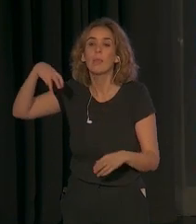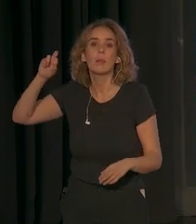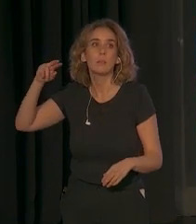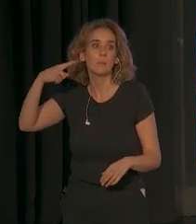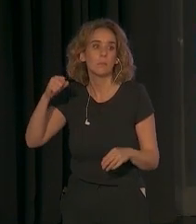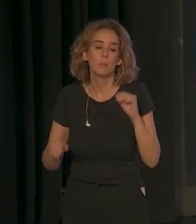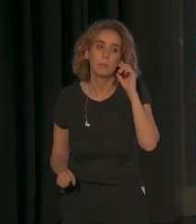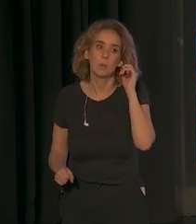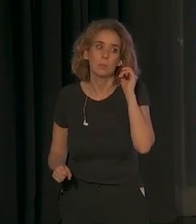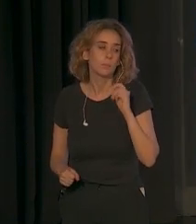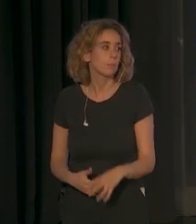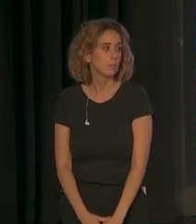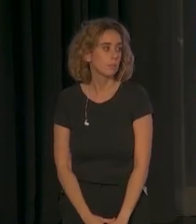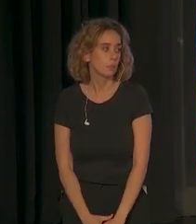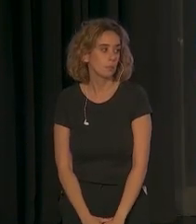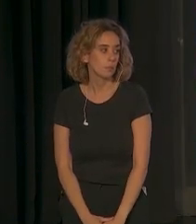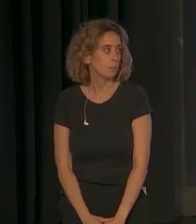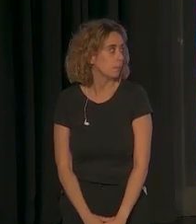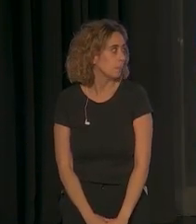Thank you, Marga.